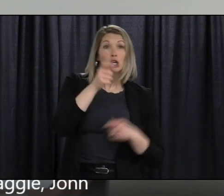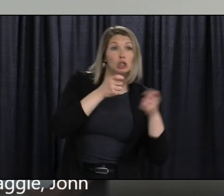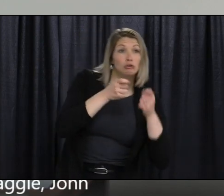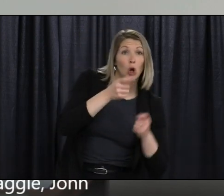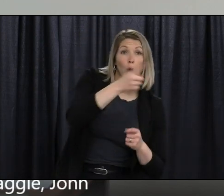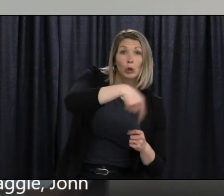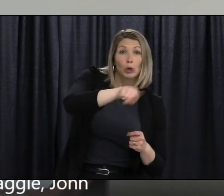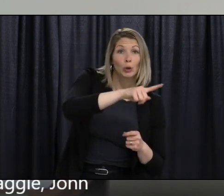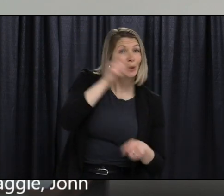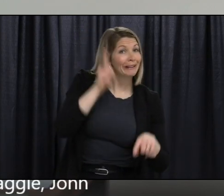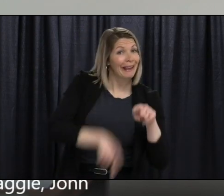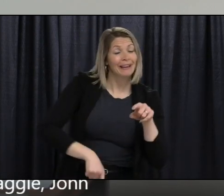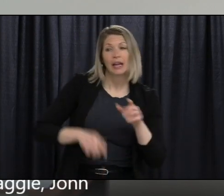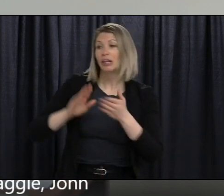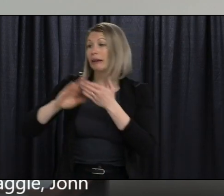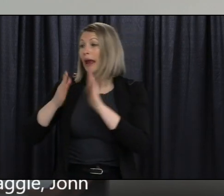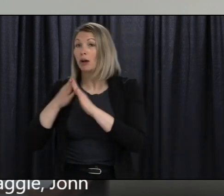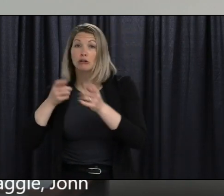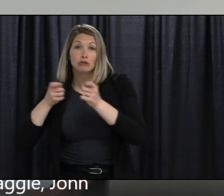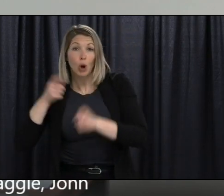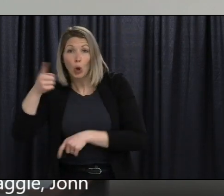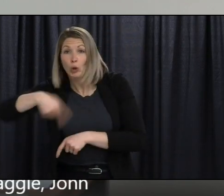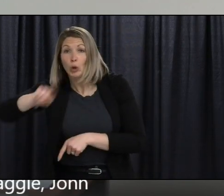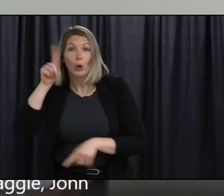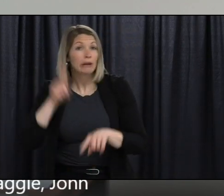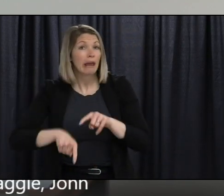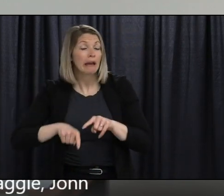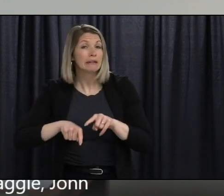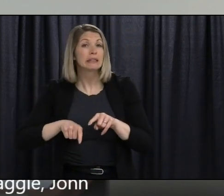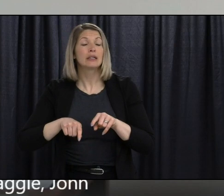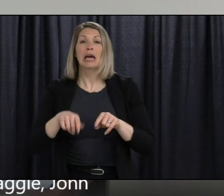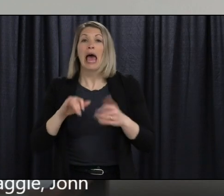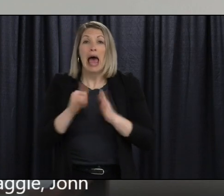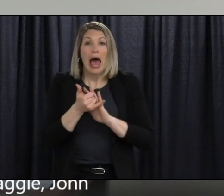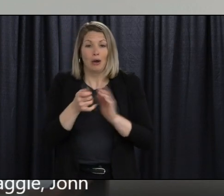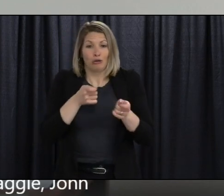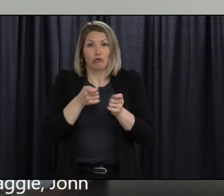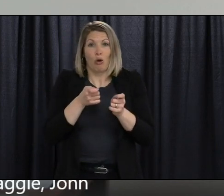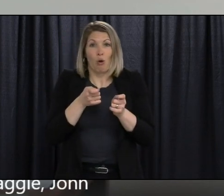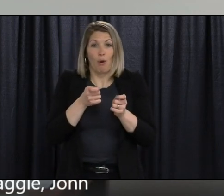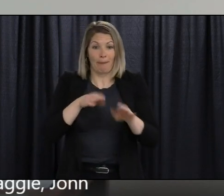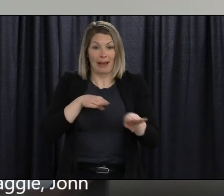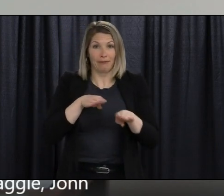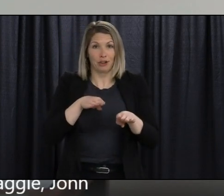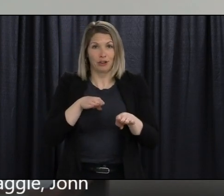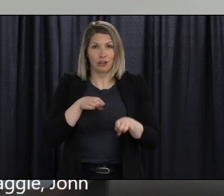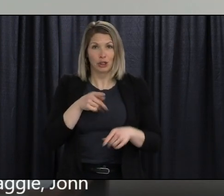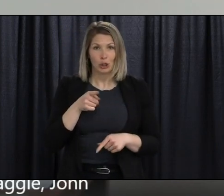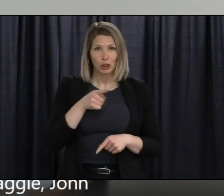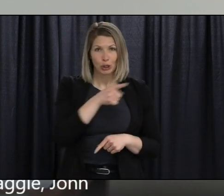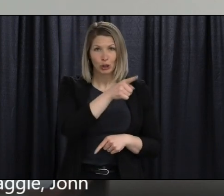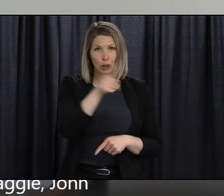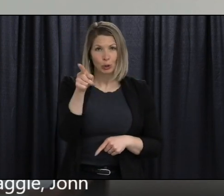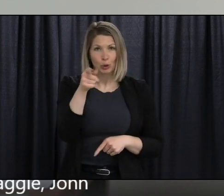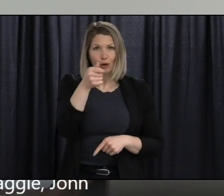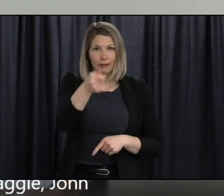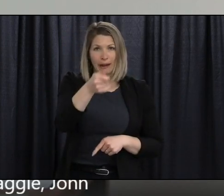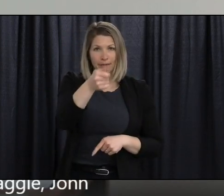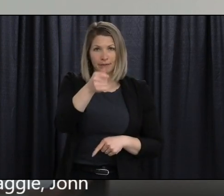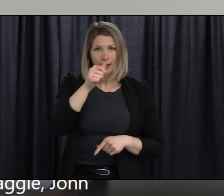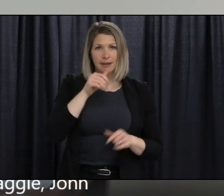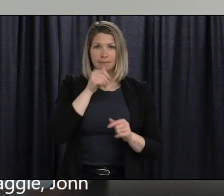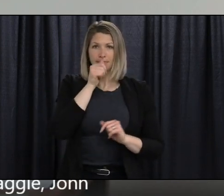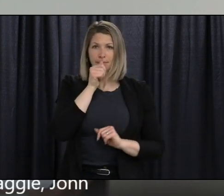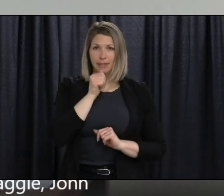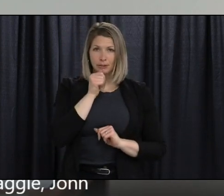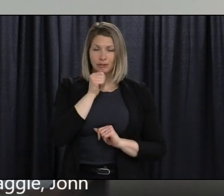The municipalities can't do it. We collectively have to do it. And the best way of doing it, as has been said before, is